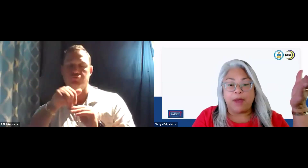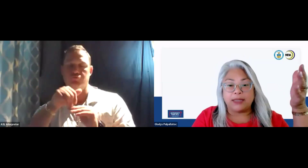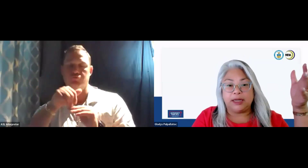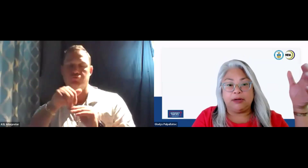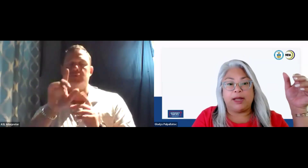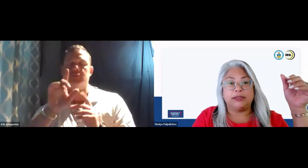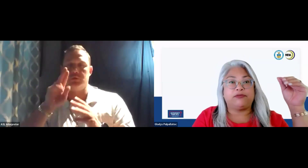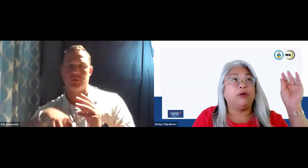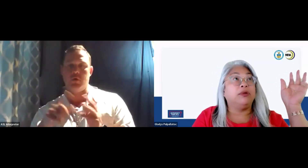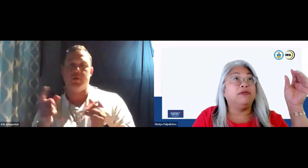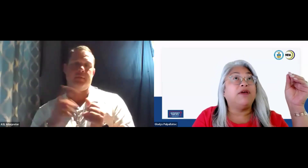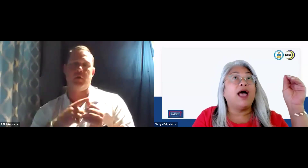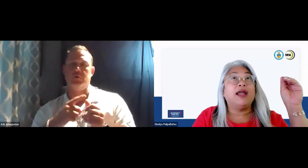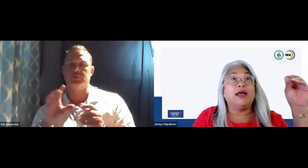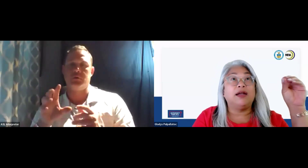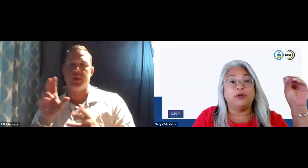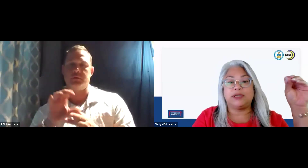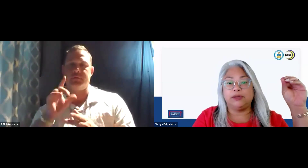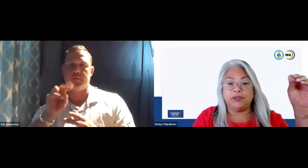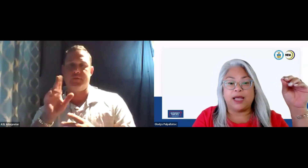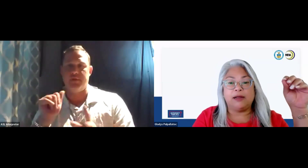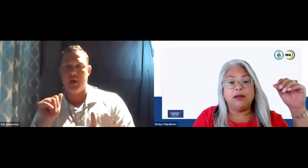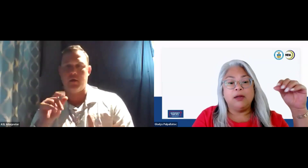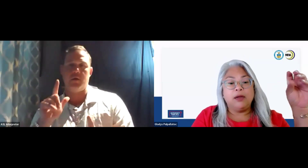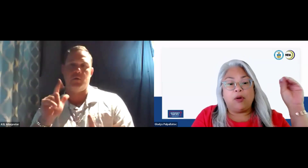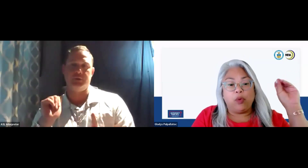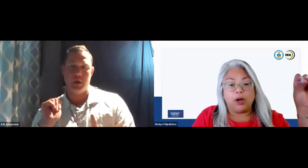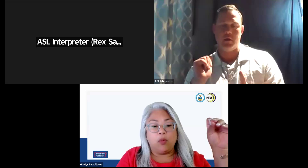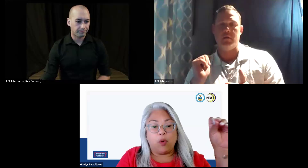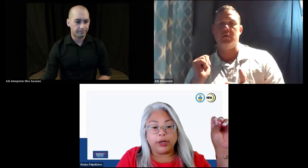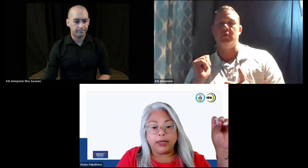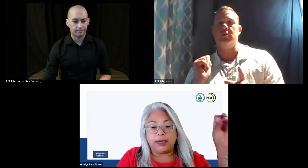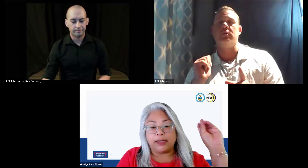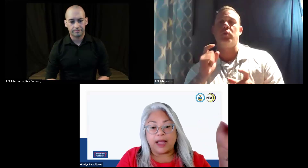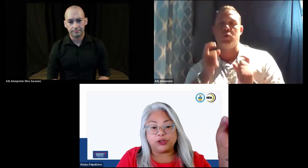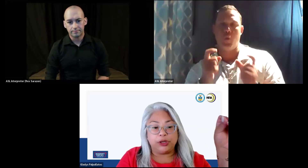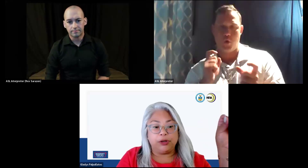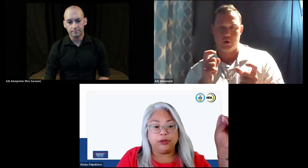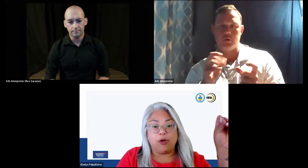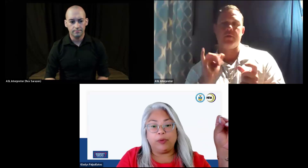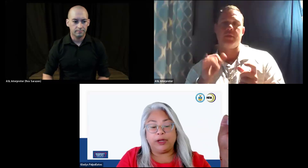first capacity grants from Nevada, and I want to say Louisiana, were awarded, and that triggered the opening of